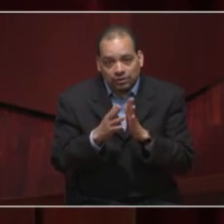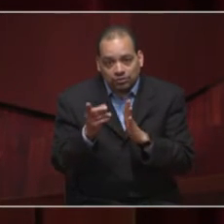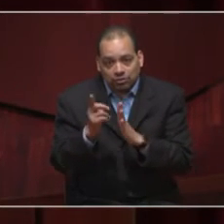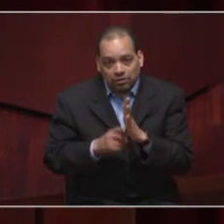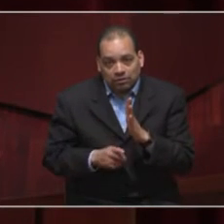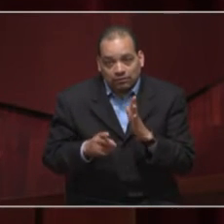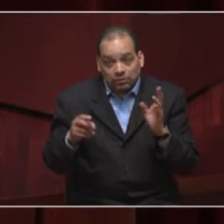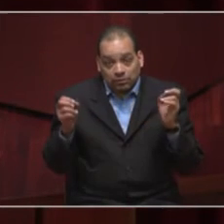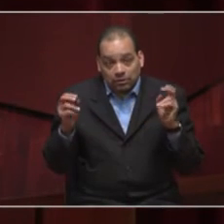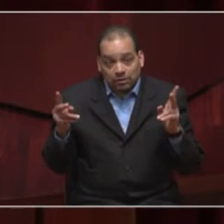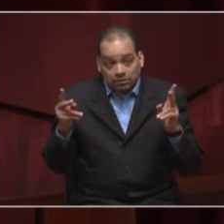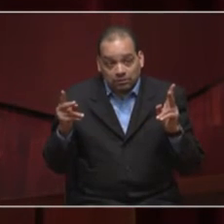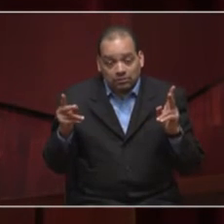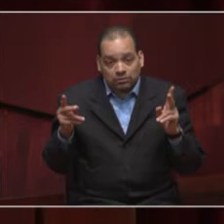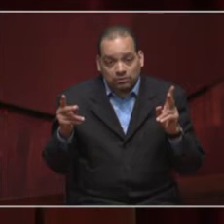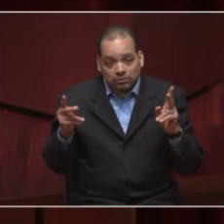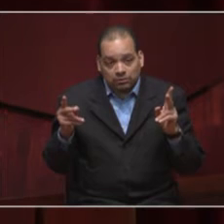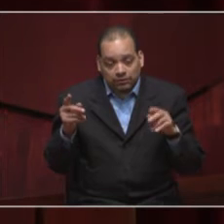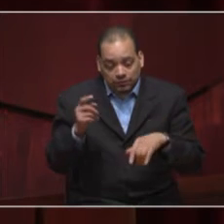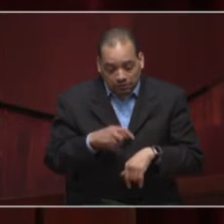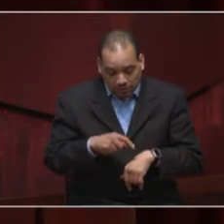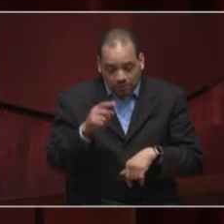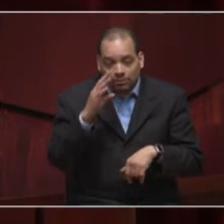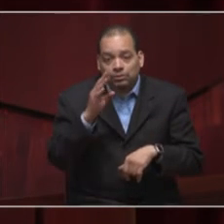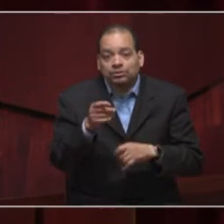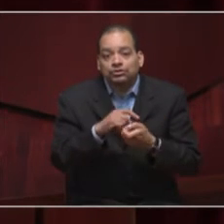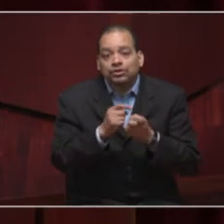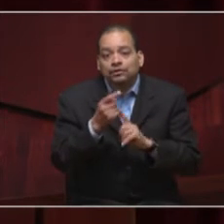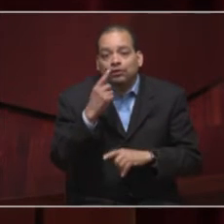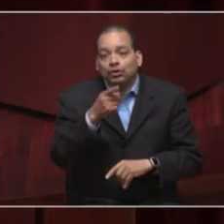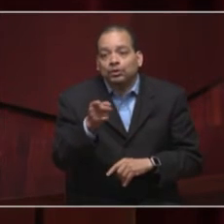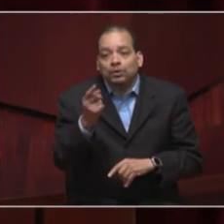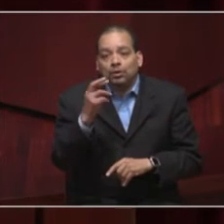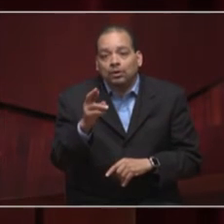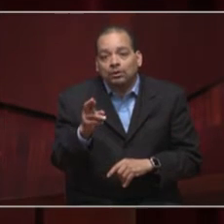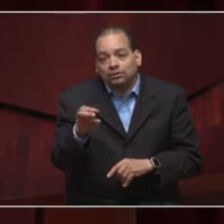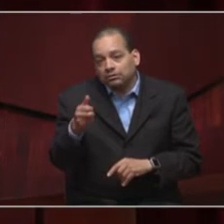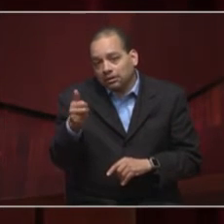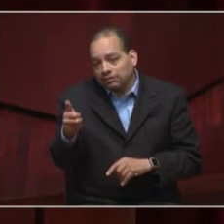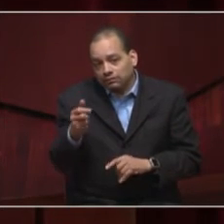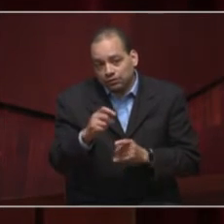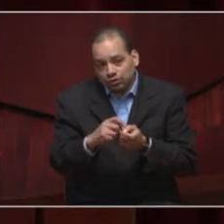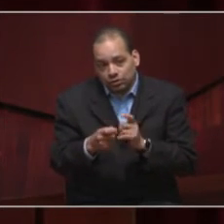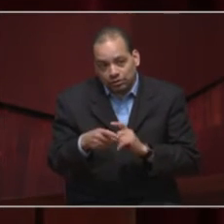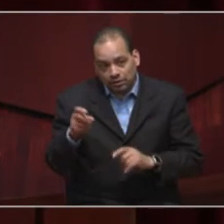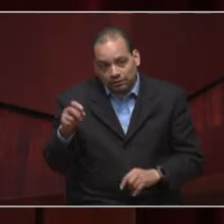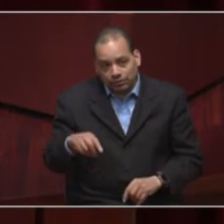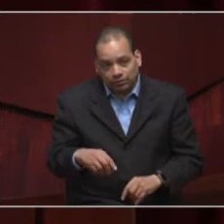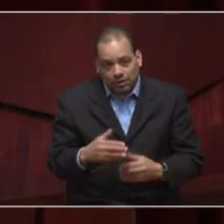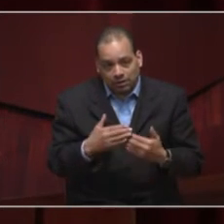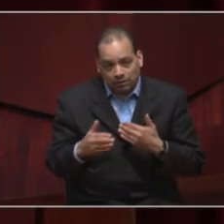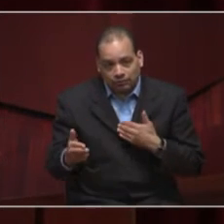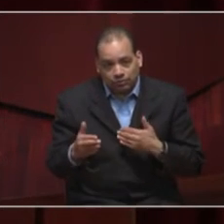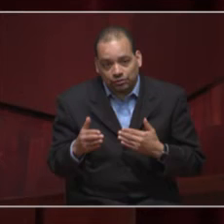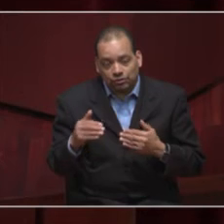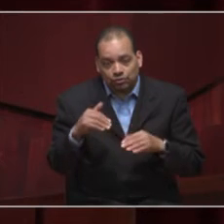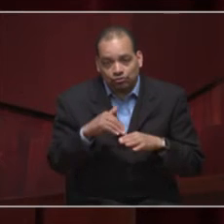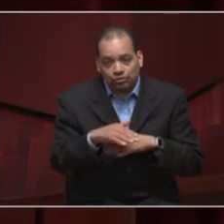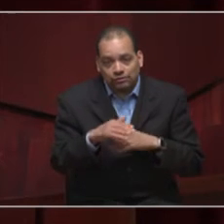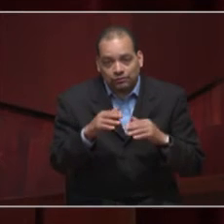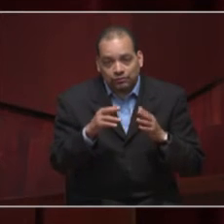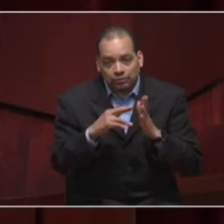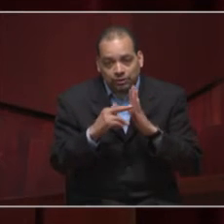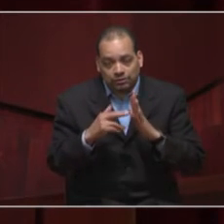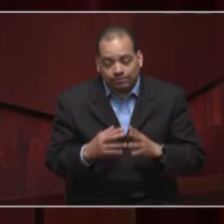some time, and we will make those changes for you. Otherwise, you'll need to make them manually after the transfer requests are loaded.